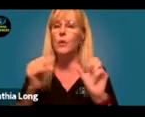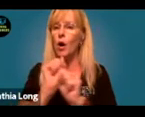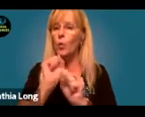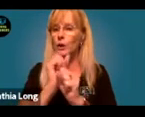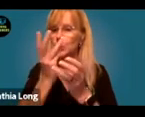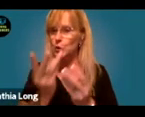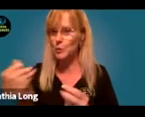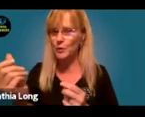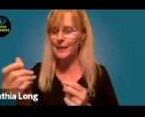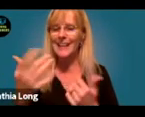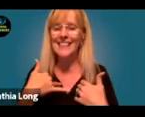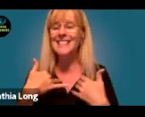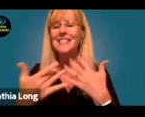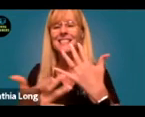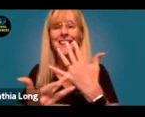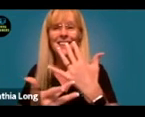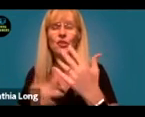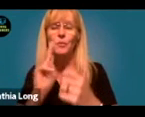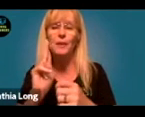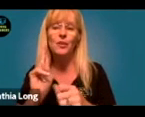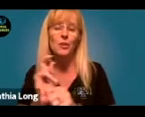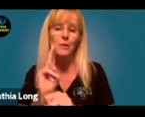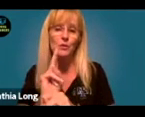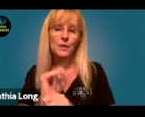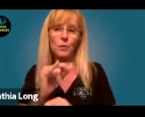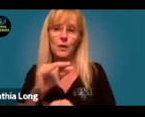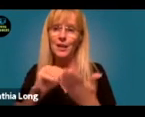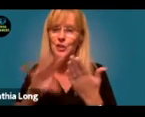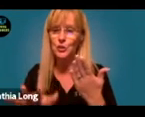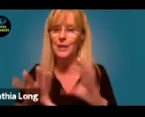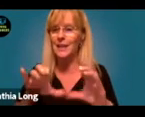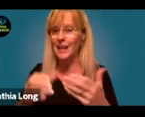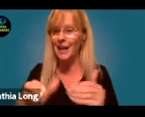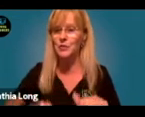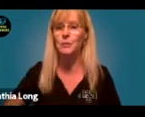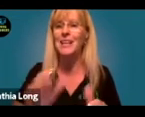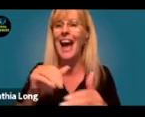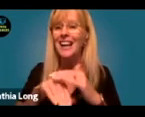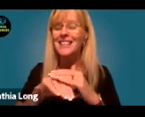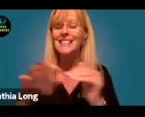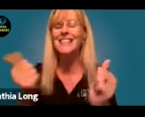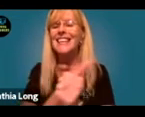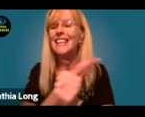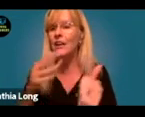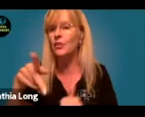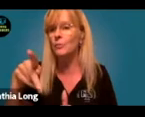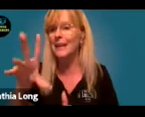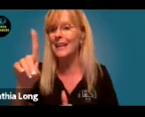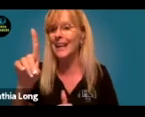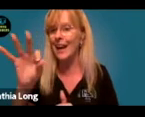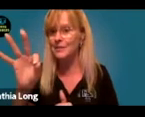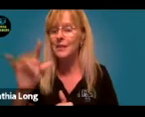this will all work smoothly. And this is the technique you can be using with a student in the classroom to access any of